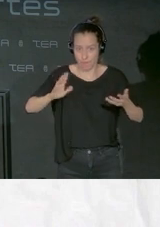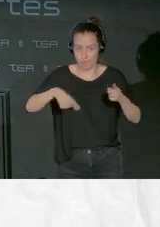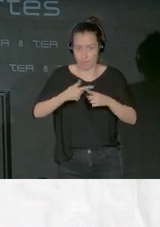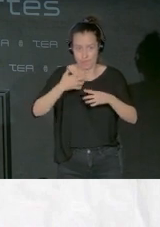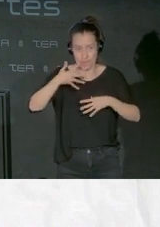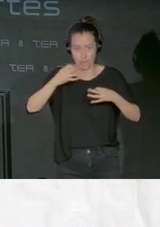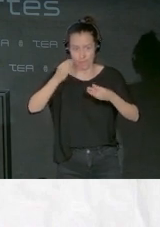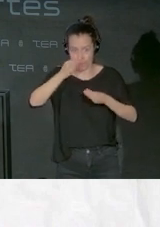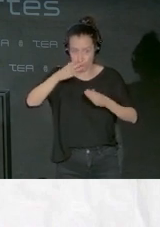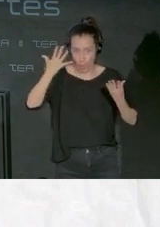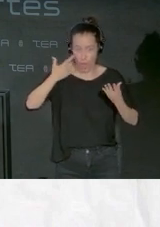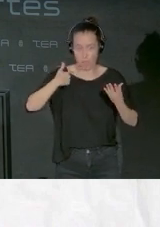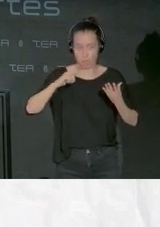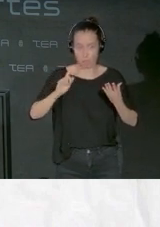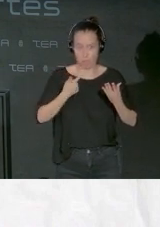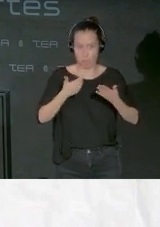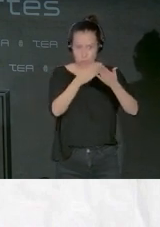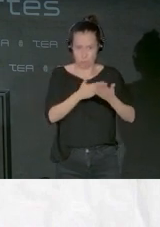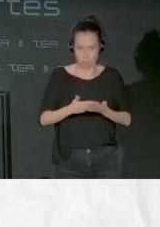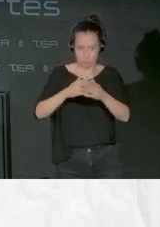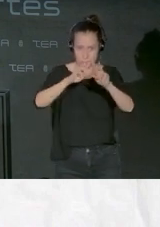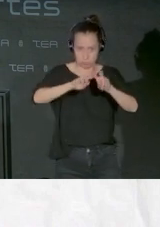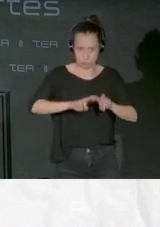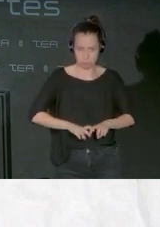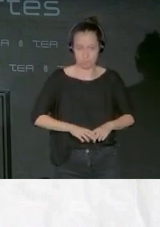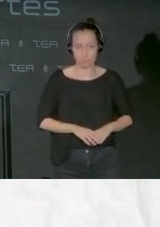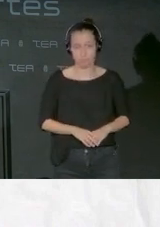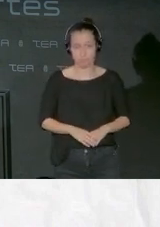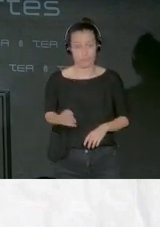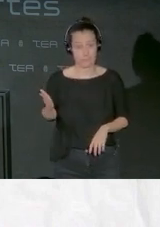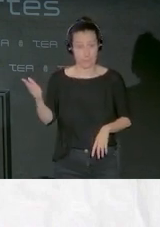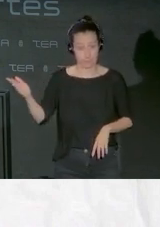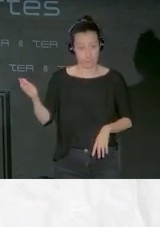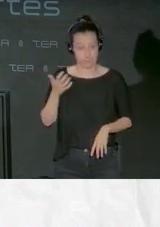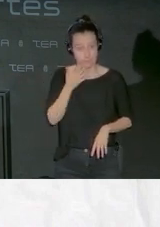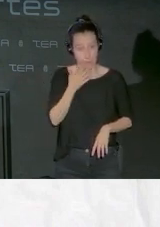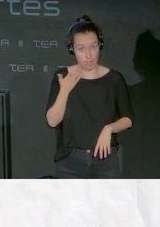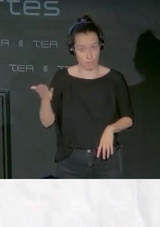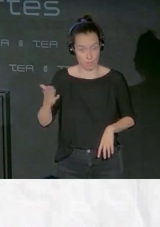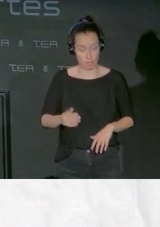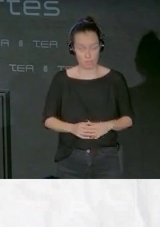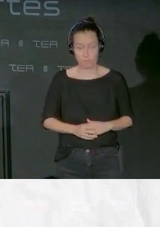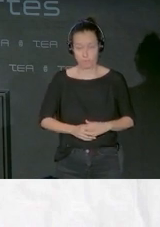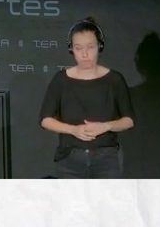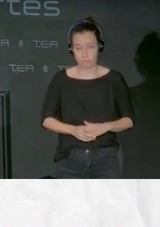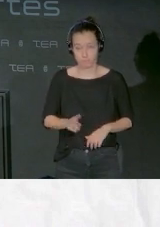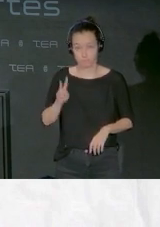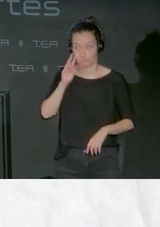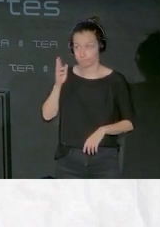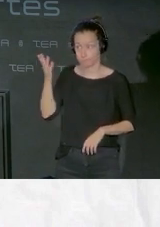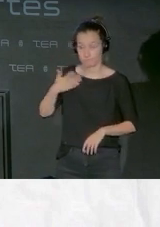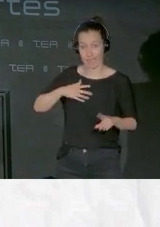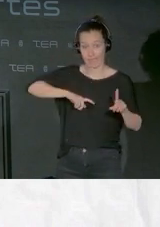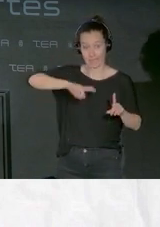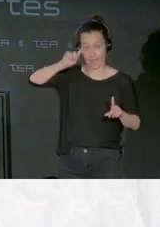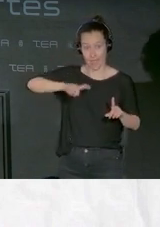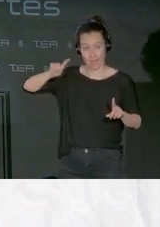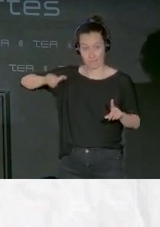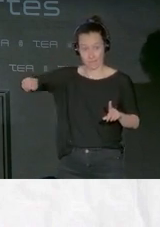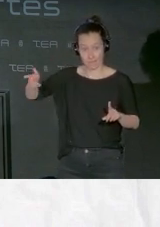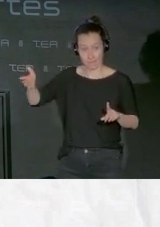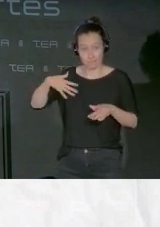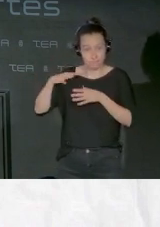trends affecting the video games market. So here, what you see as well on cloud gaming is that we are really at the beginning of the curve. At least that is